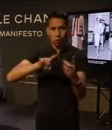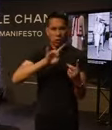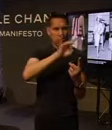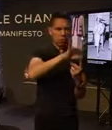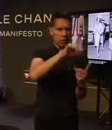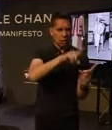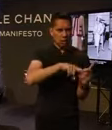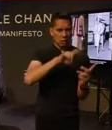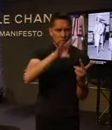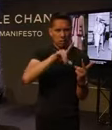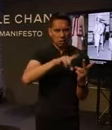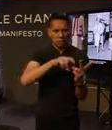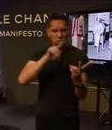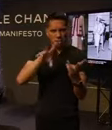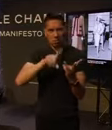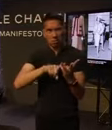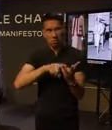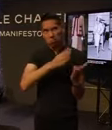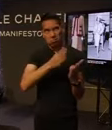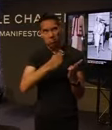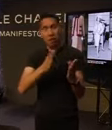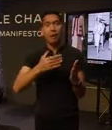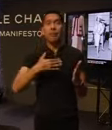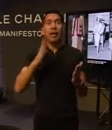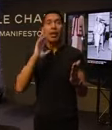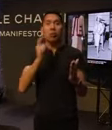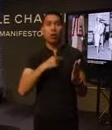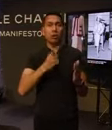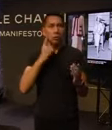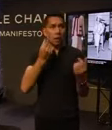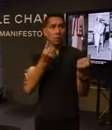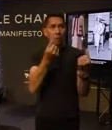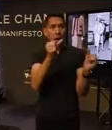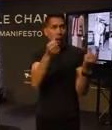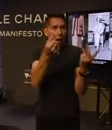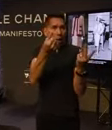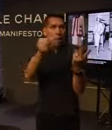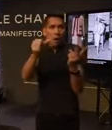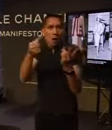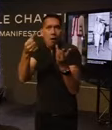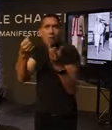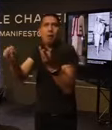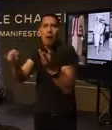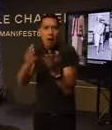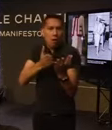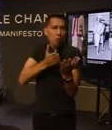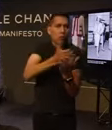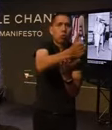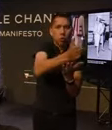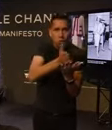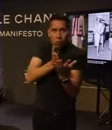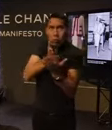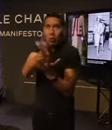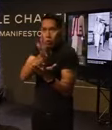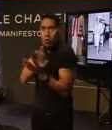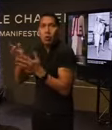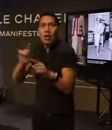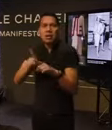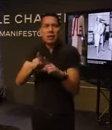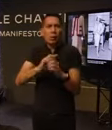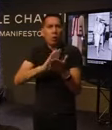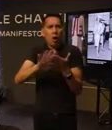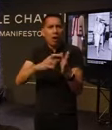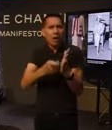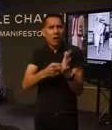so, she started to make inroads. And I, like Harriette said too, her great saviours, in my